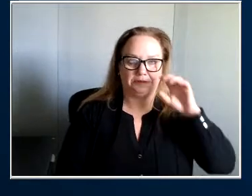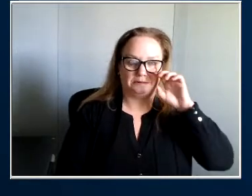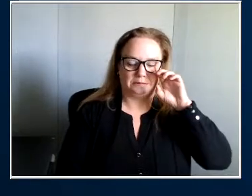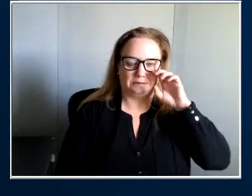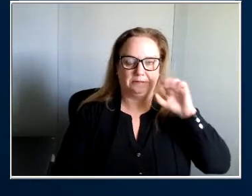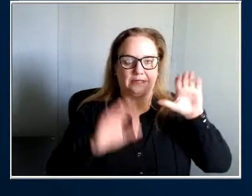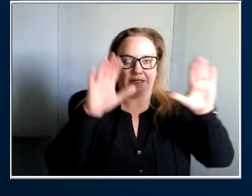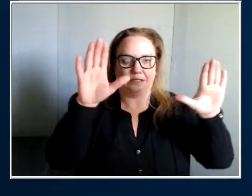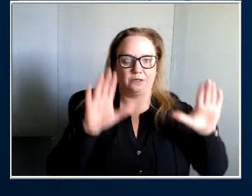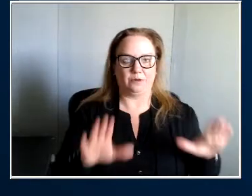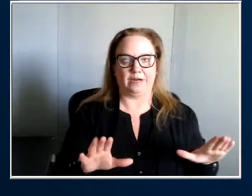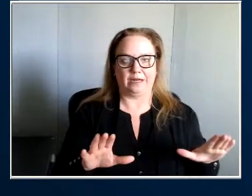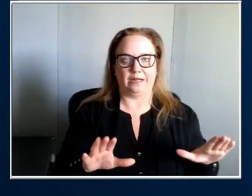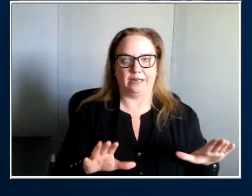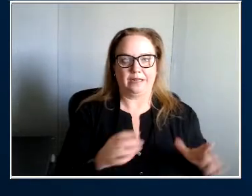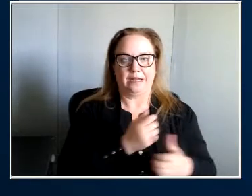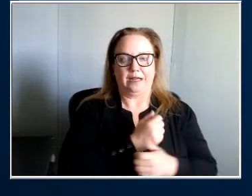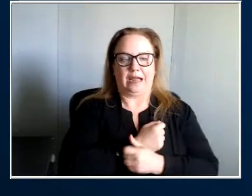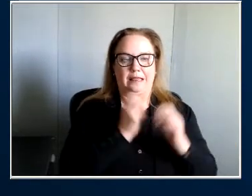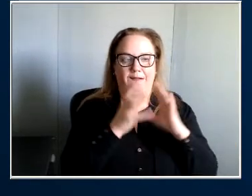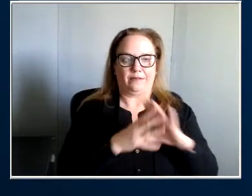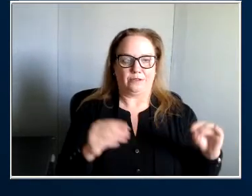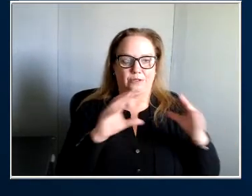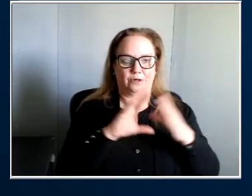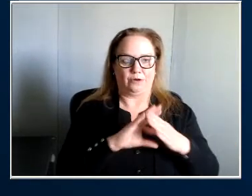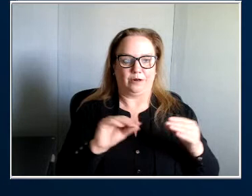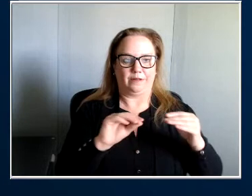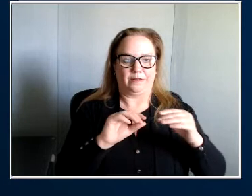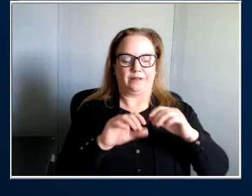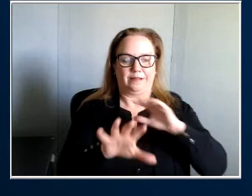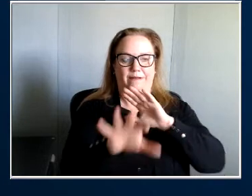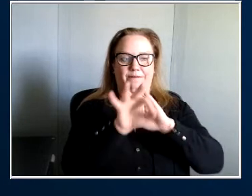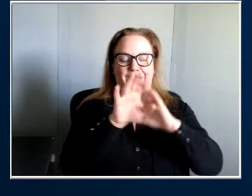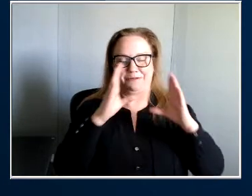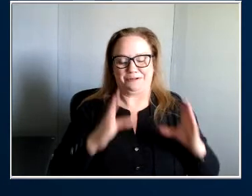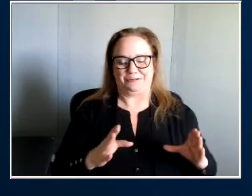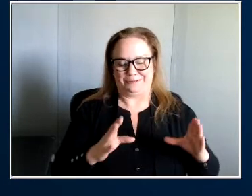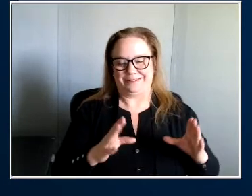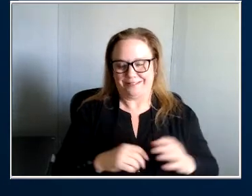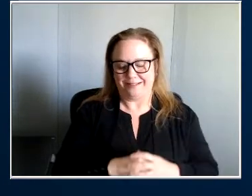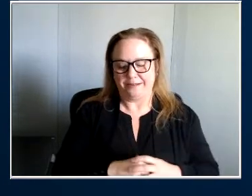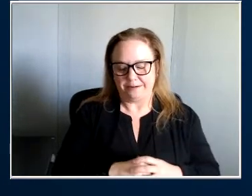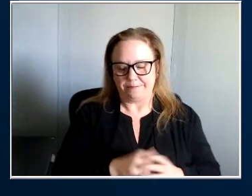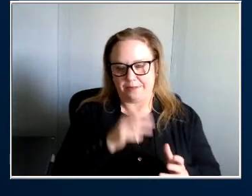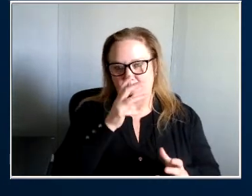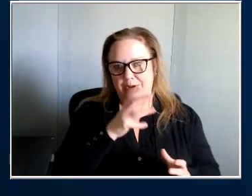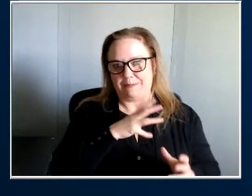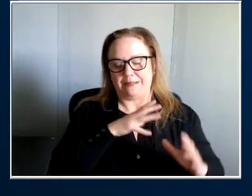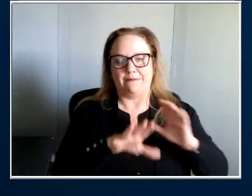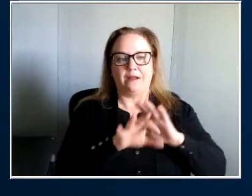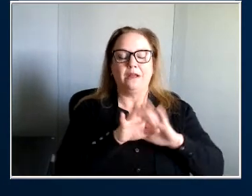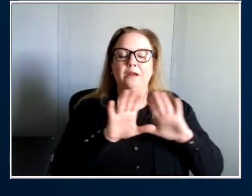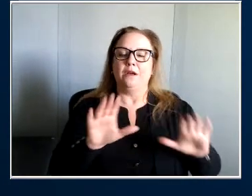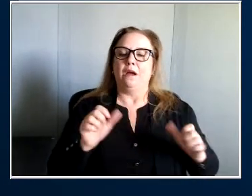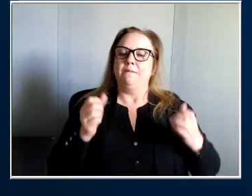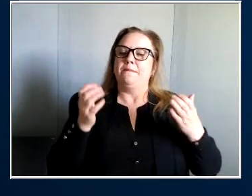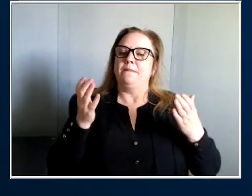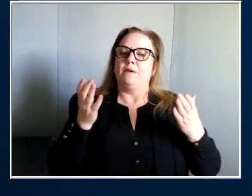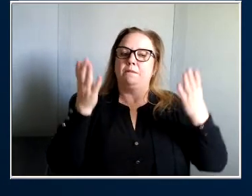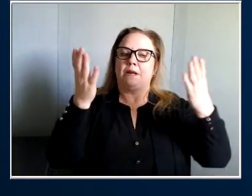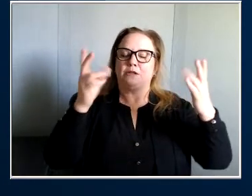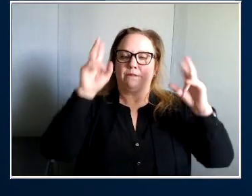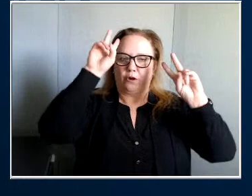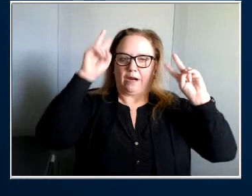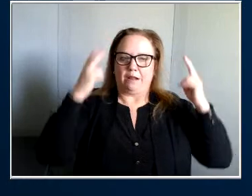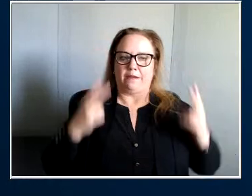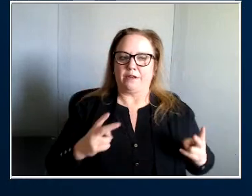and I love the story about the founders there. So what do you offer a patient who's dealing with hair loss? Show us